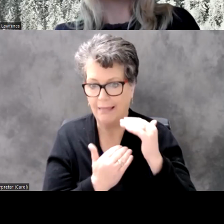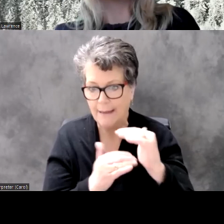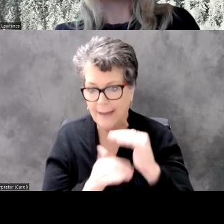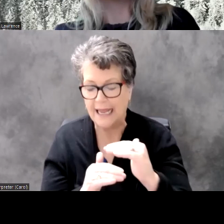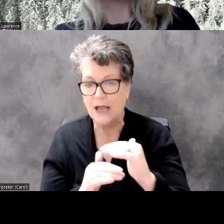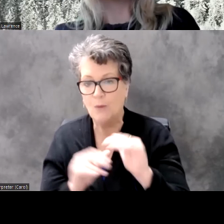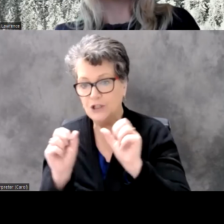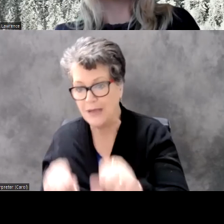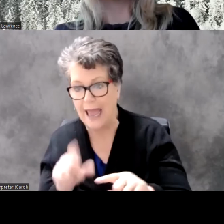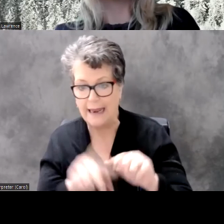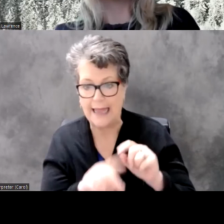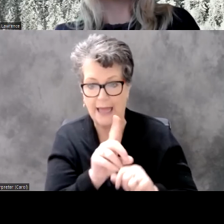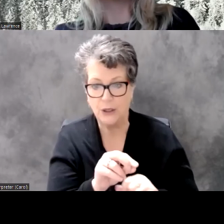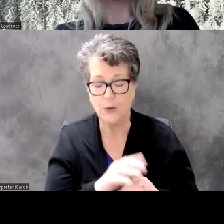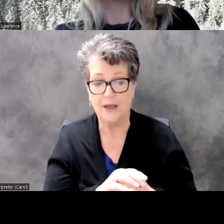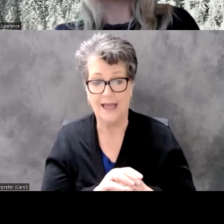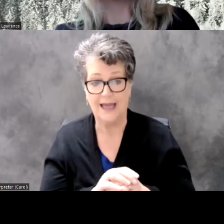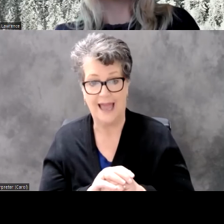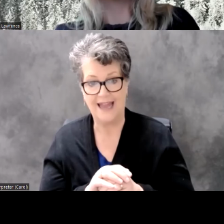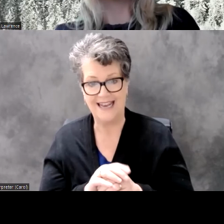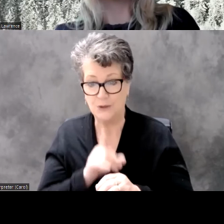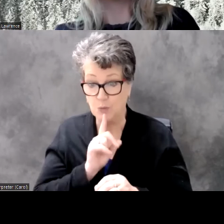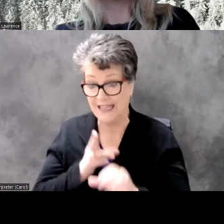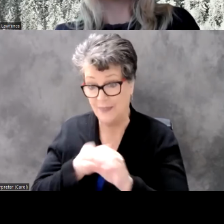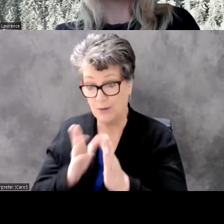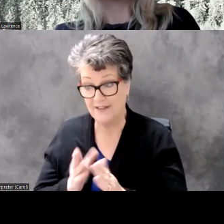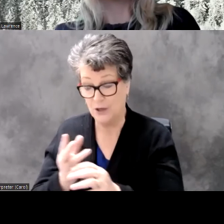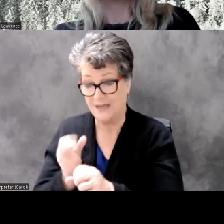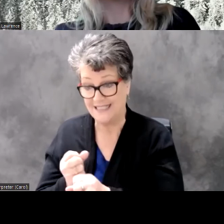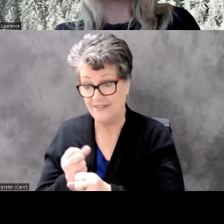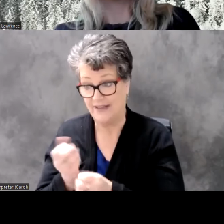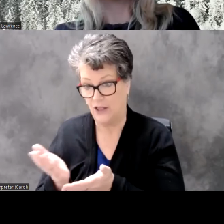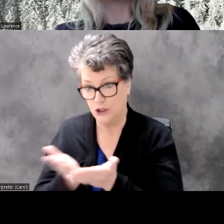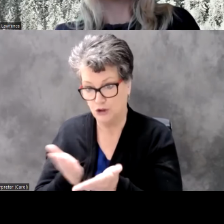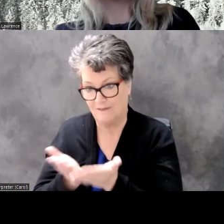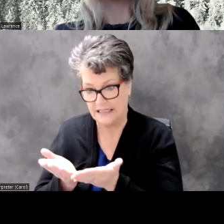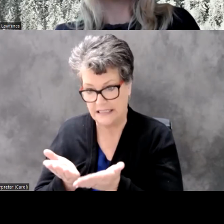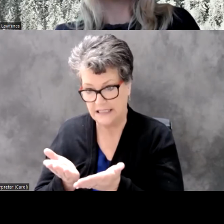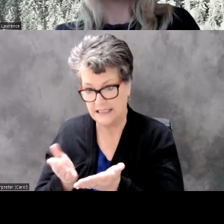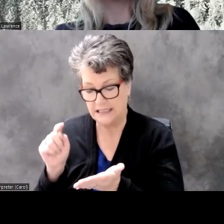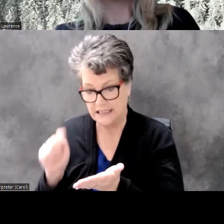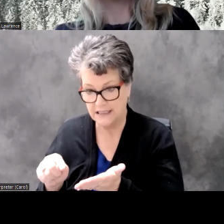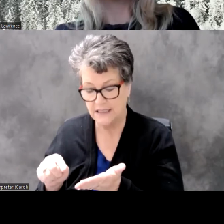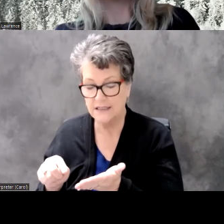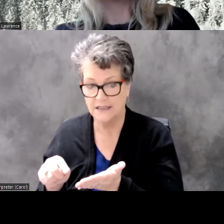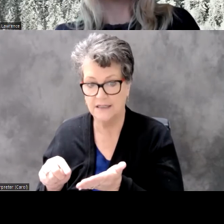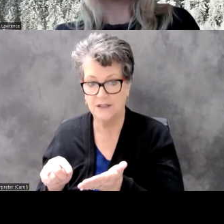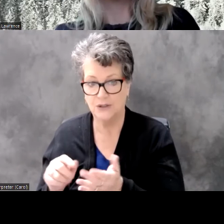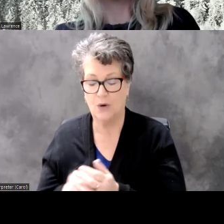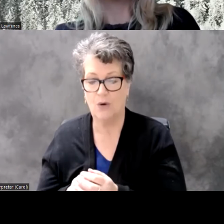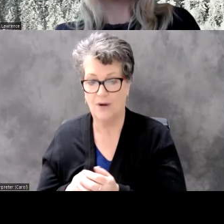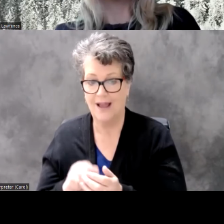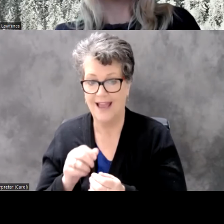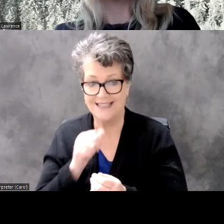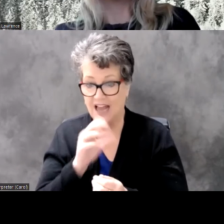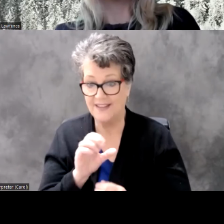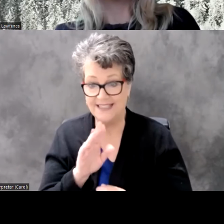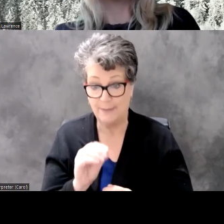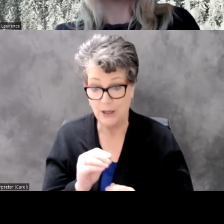the participants who are going to be receiving the service that are in the center of, of what should be the grant, not the